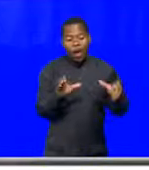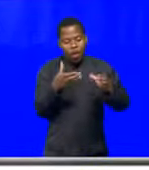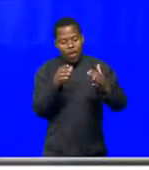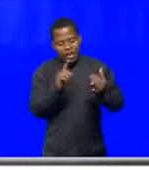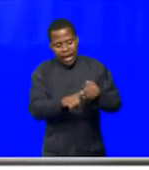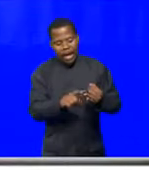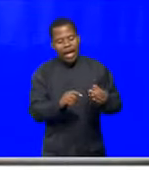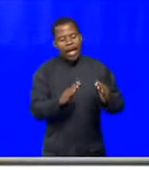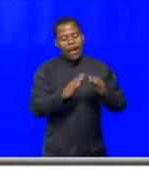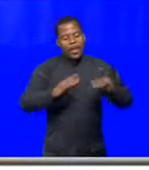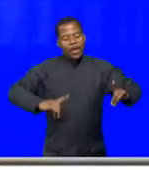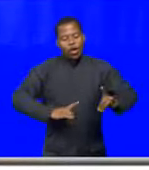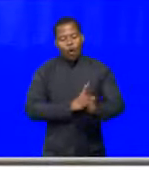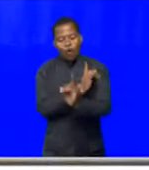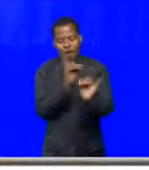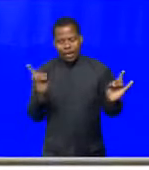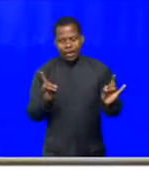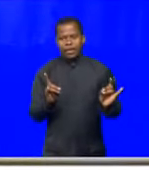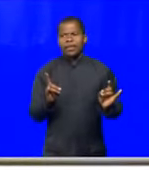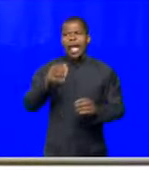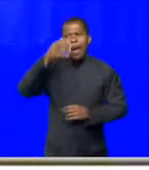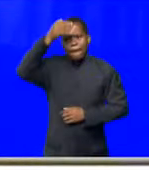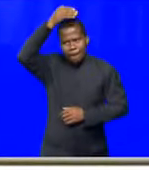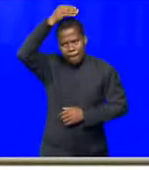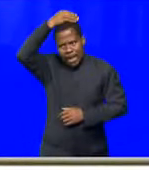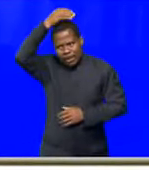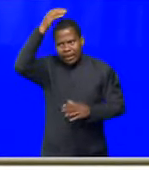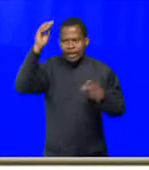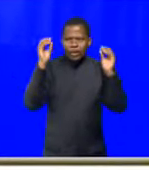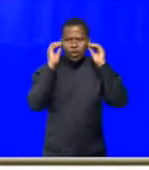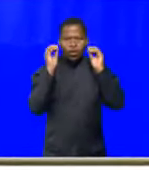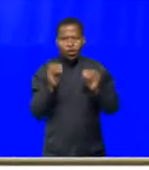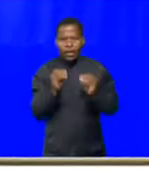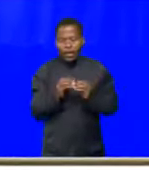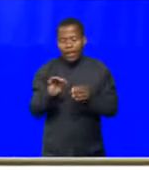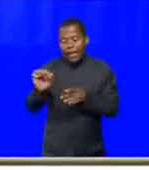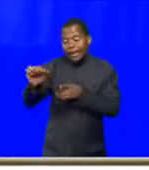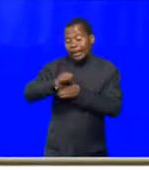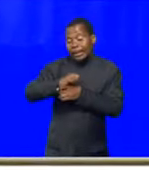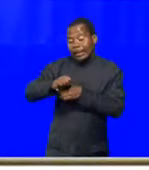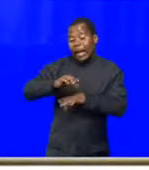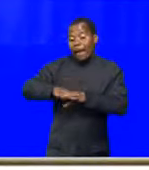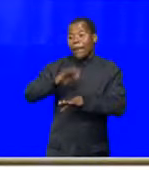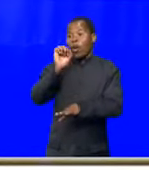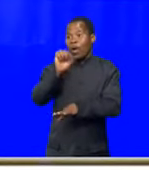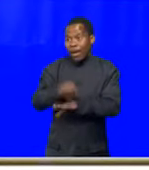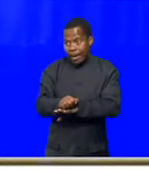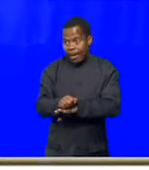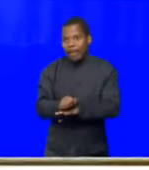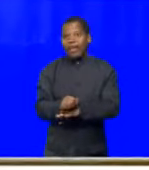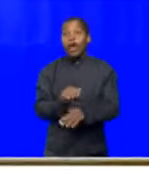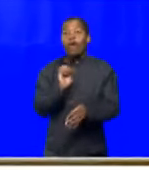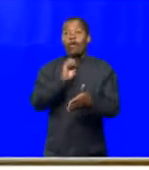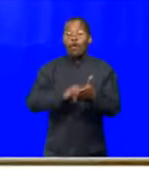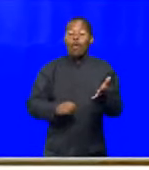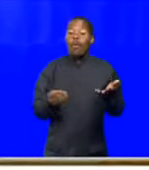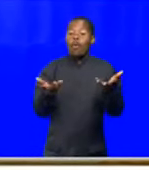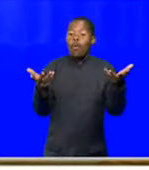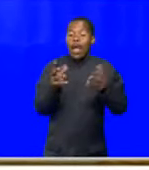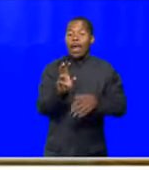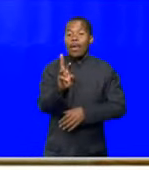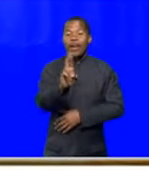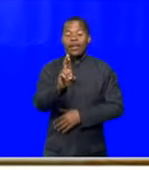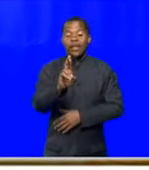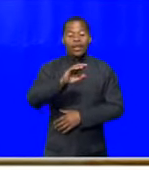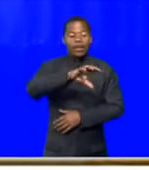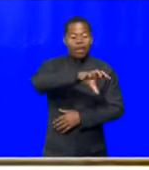nurses and doctors on epilepsy treatment. Training has been happening in all the four regions of the country, and the main